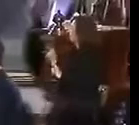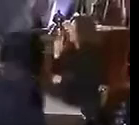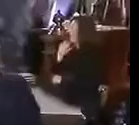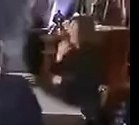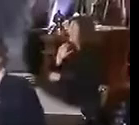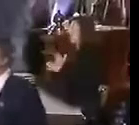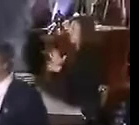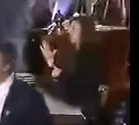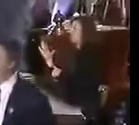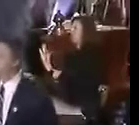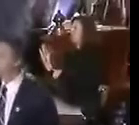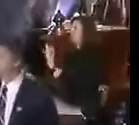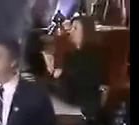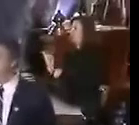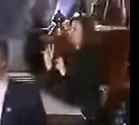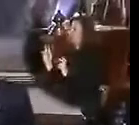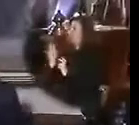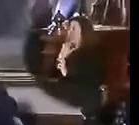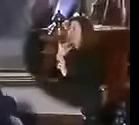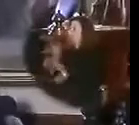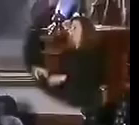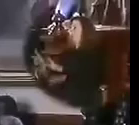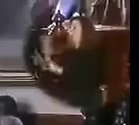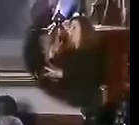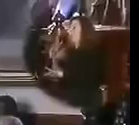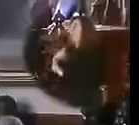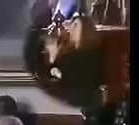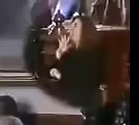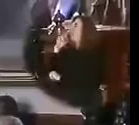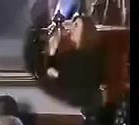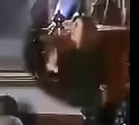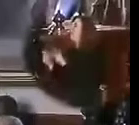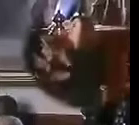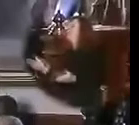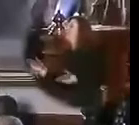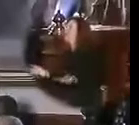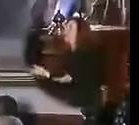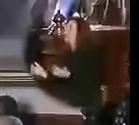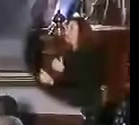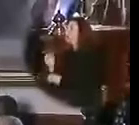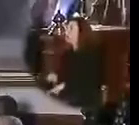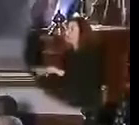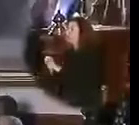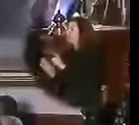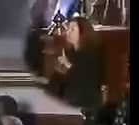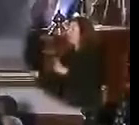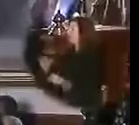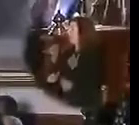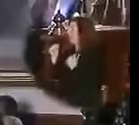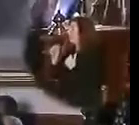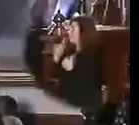call that the age of opportunity. I know I can speak for every person here. The most important thing in your life are your children